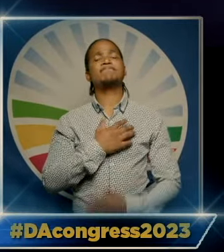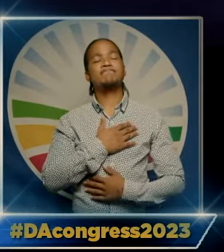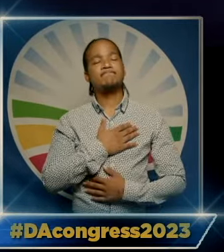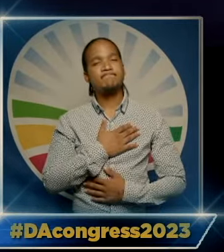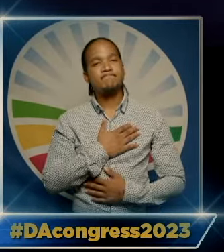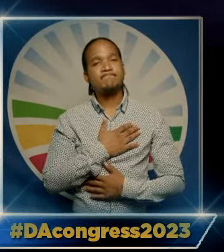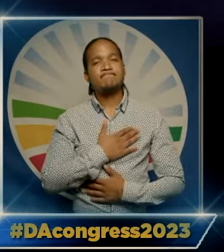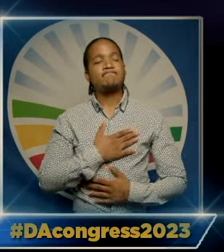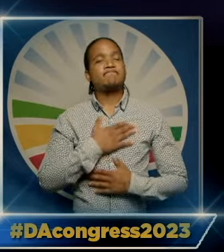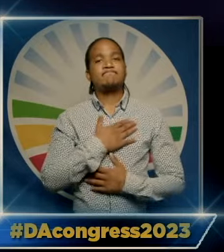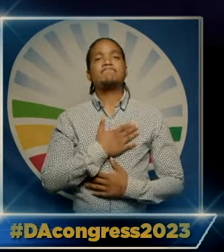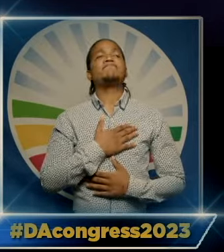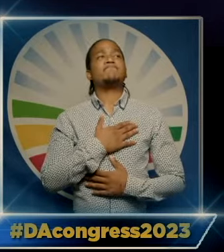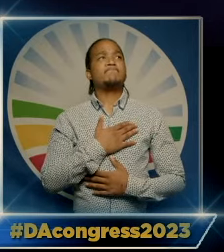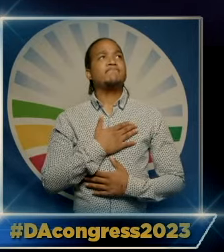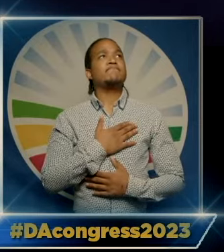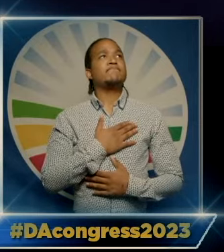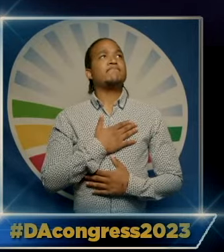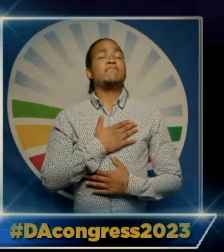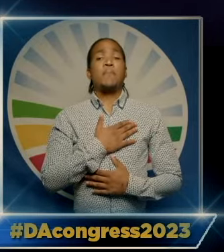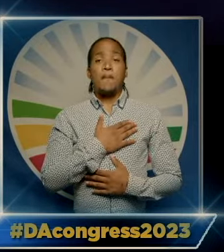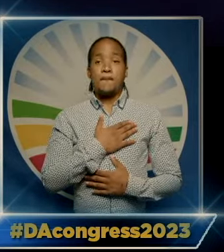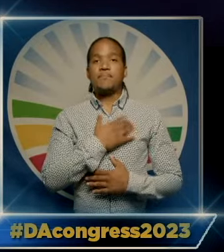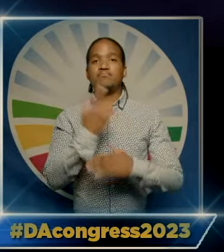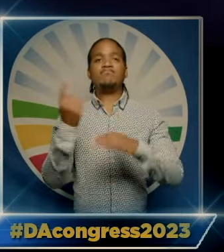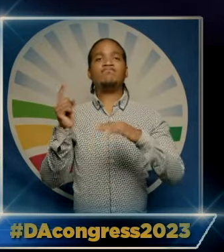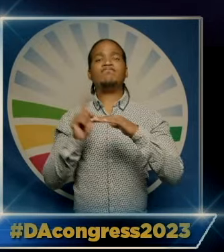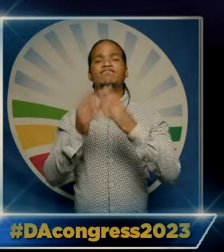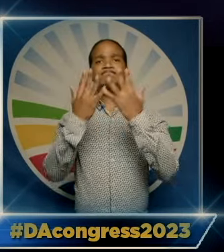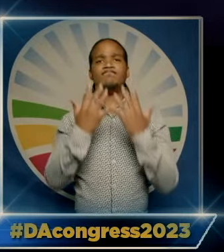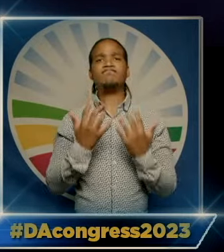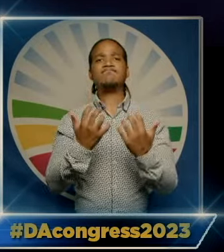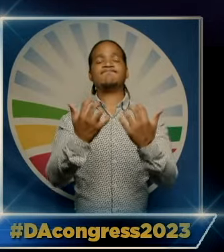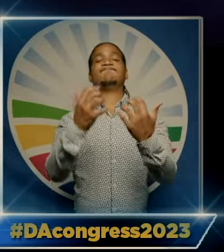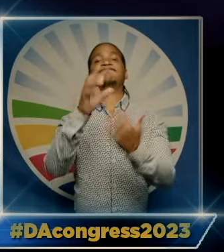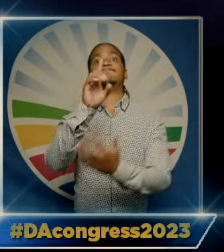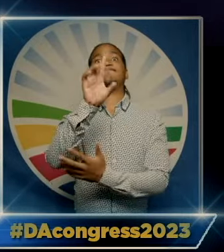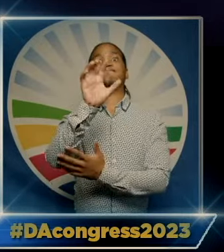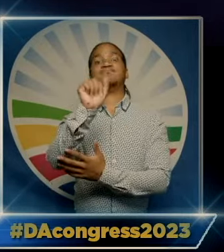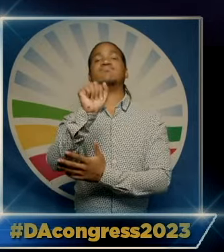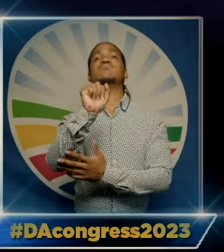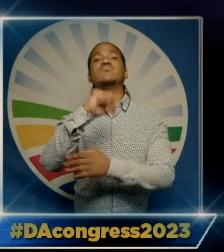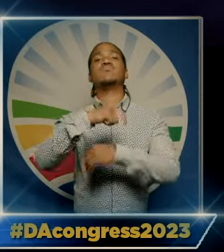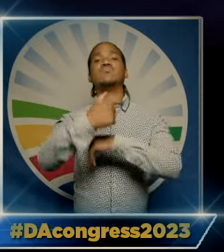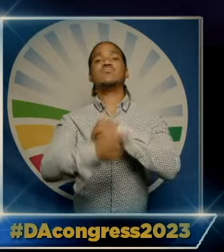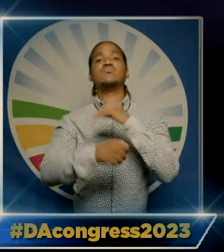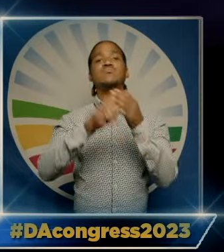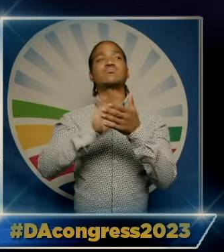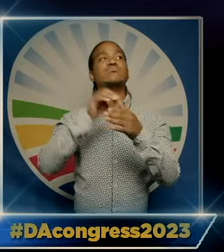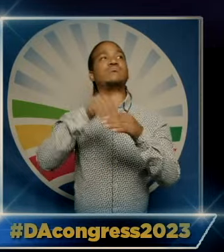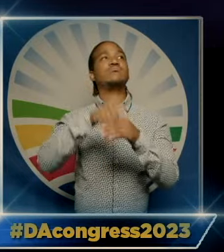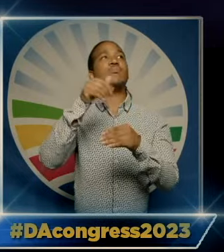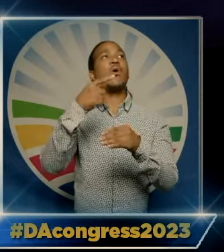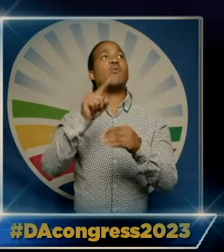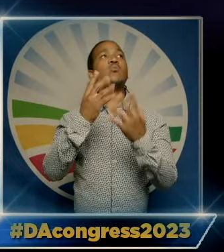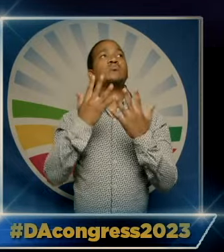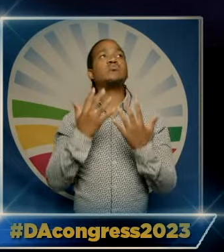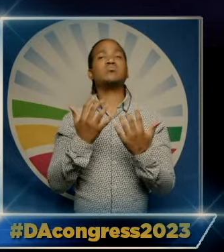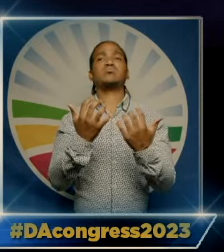be standing here on the party's biggest stage and elective Congress. Ke a leboha for menyetla o e ke